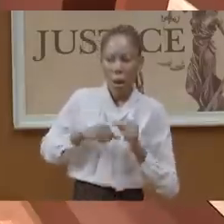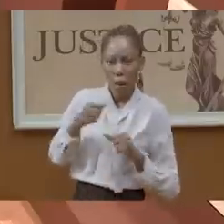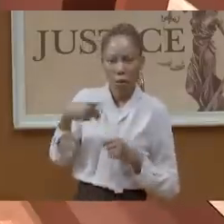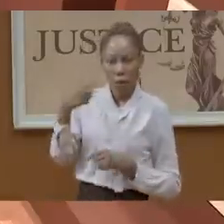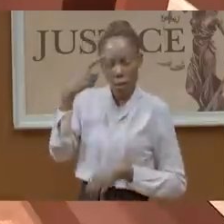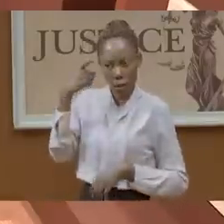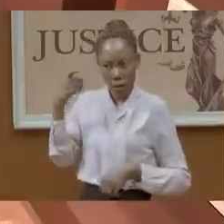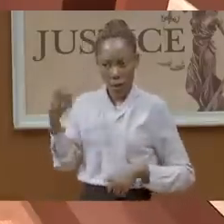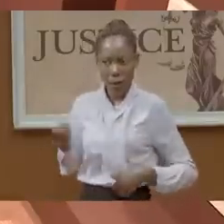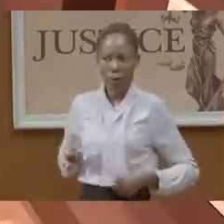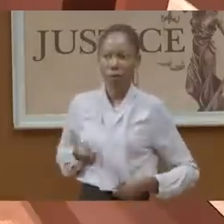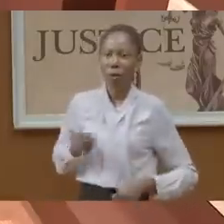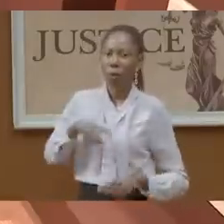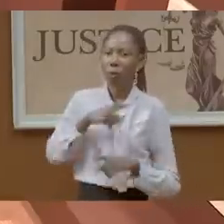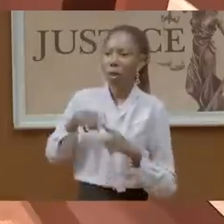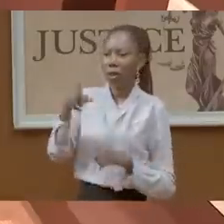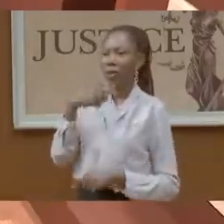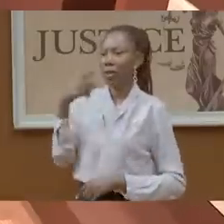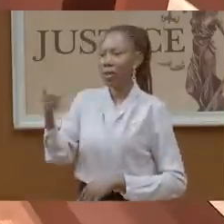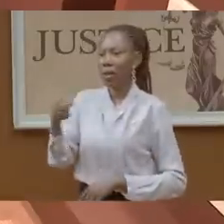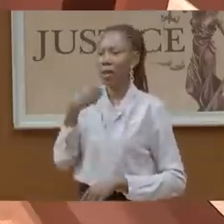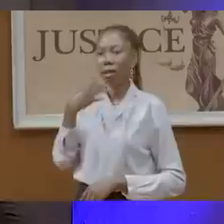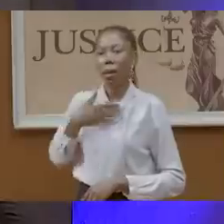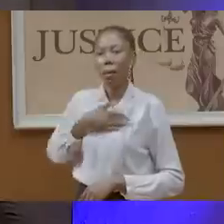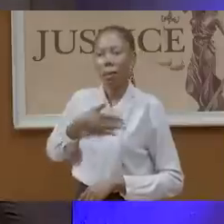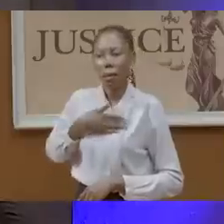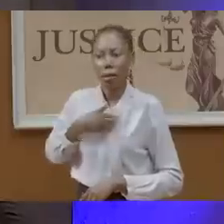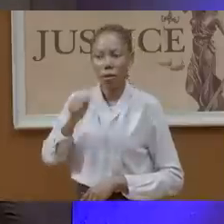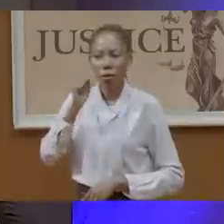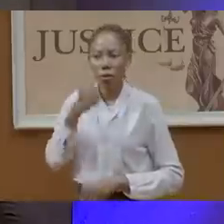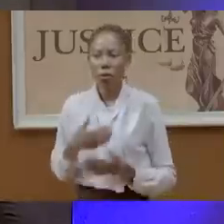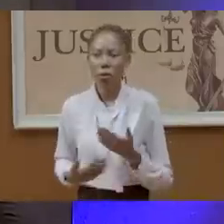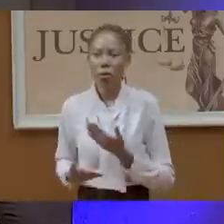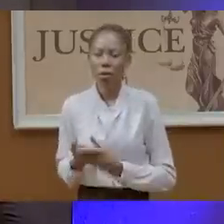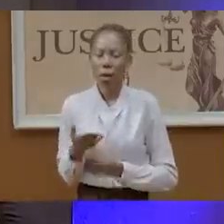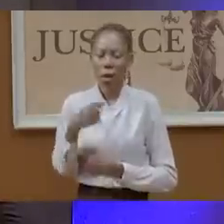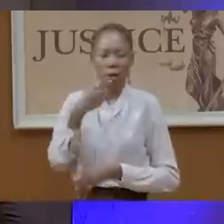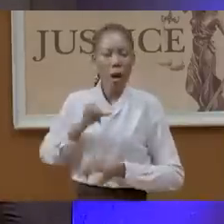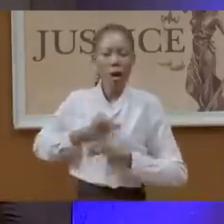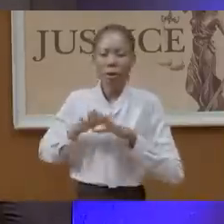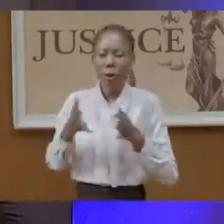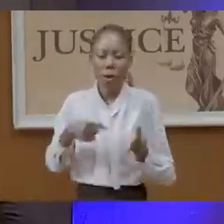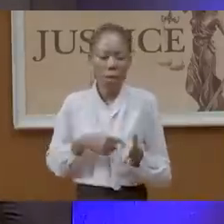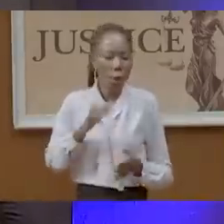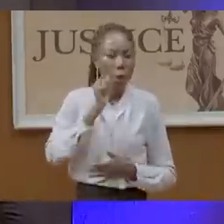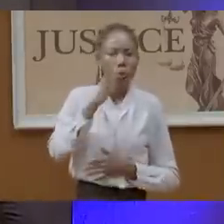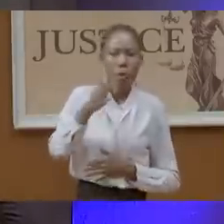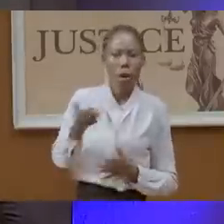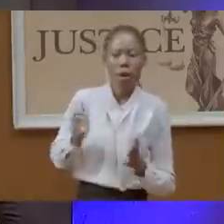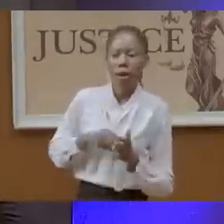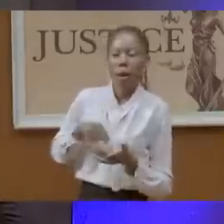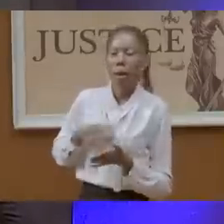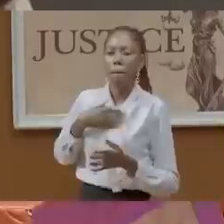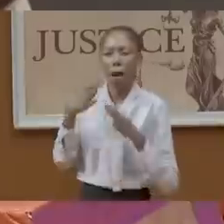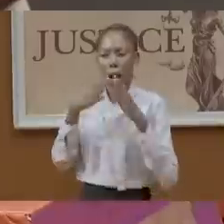too. So when I told him, I said, please, tomorrow morning, I don't want to remove her again. Let her go. This cannot be just